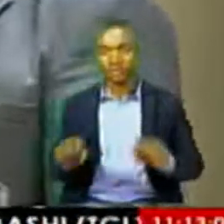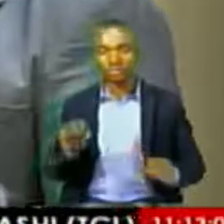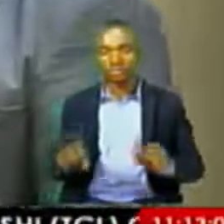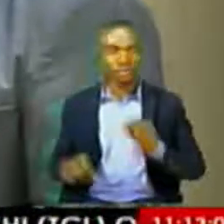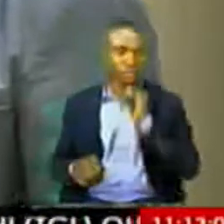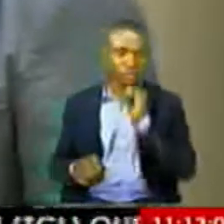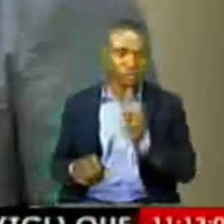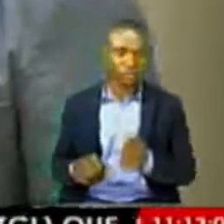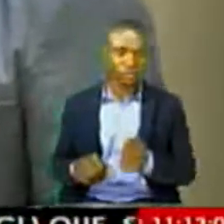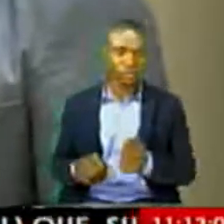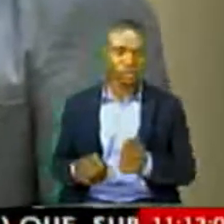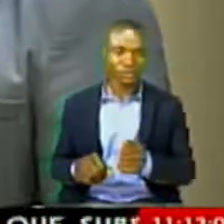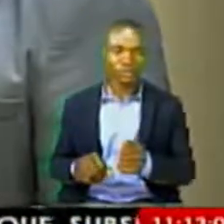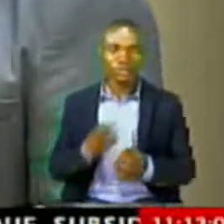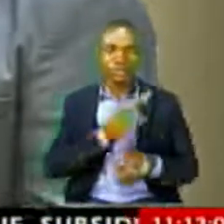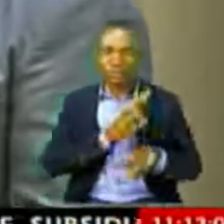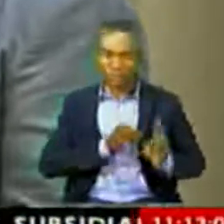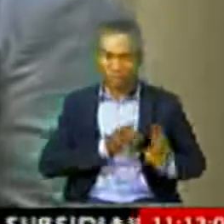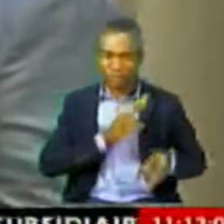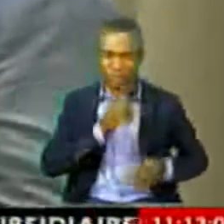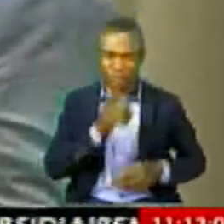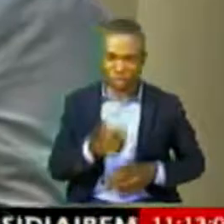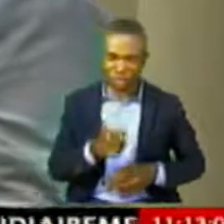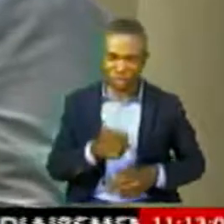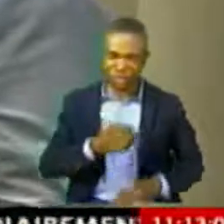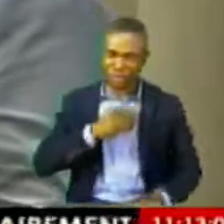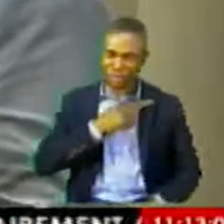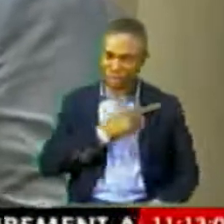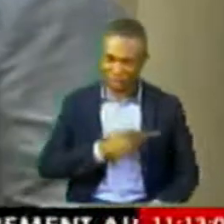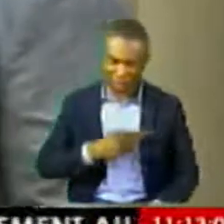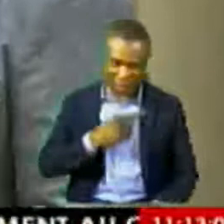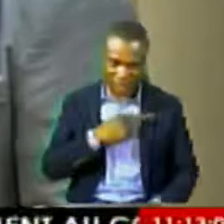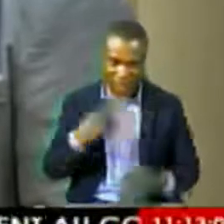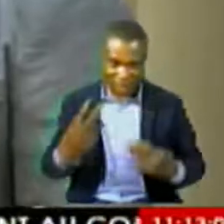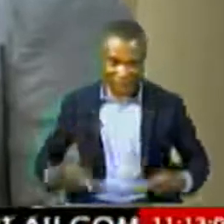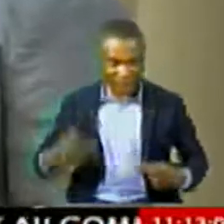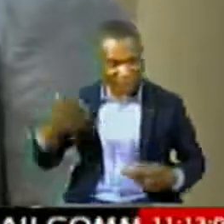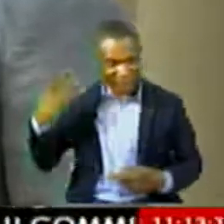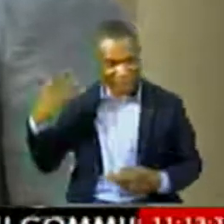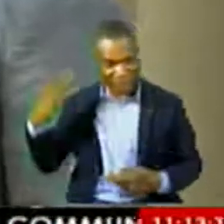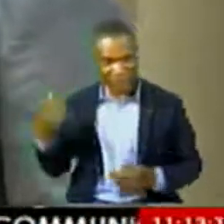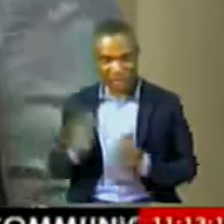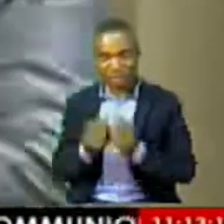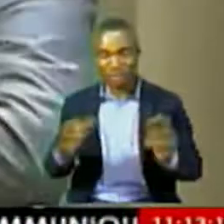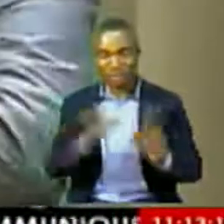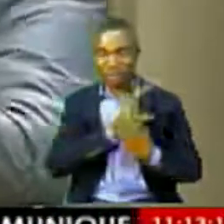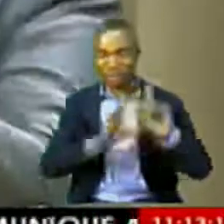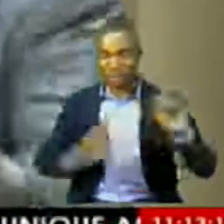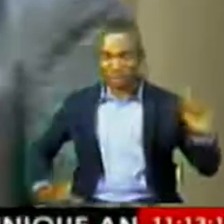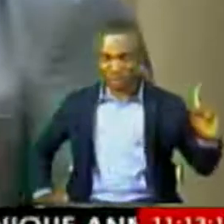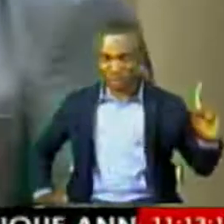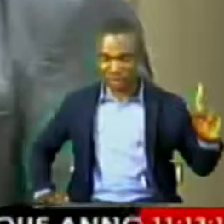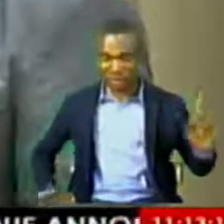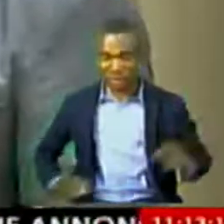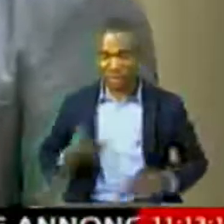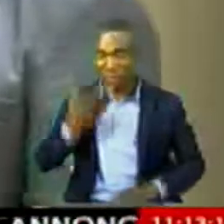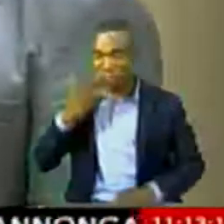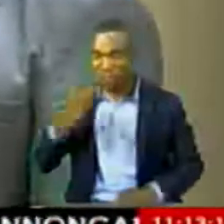there. Just be repent. Be regret your life passing without